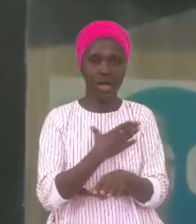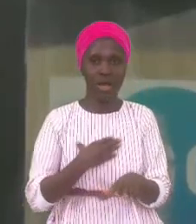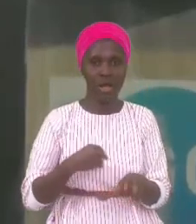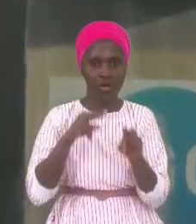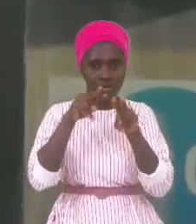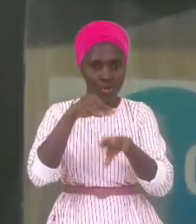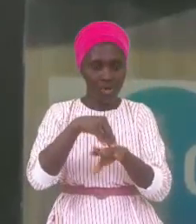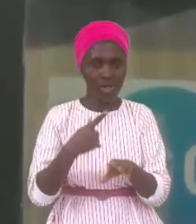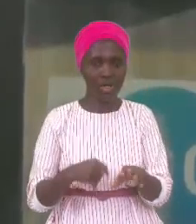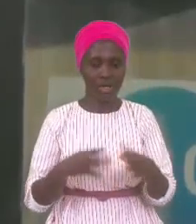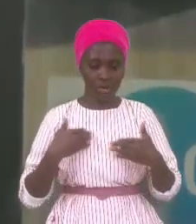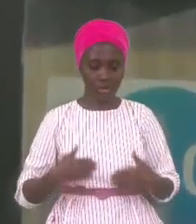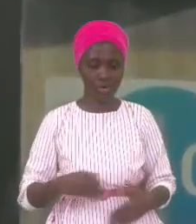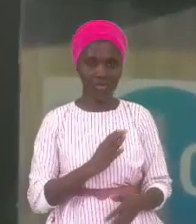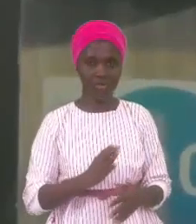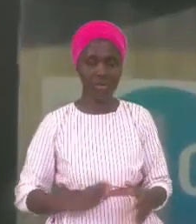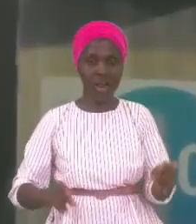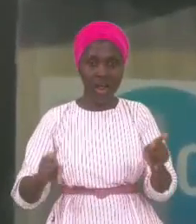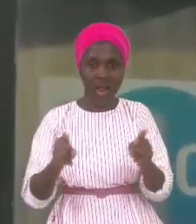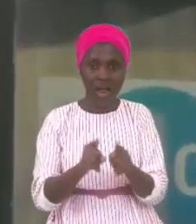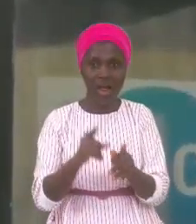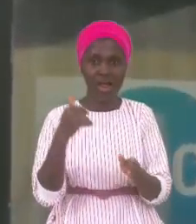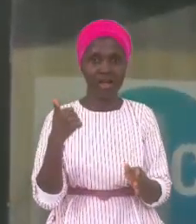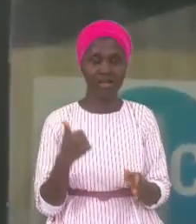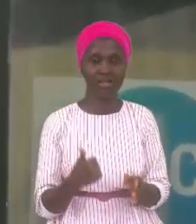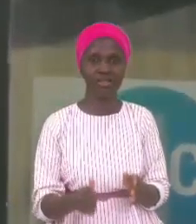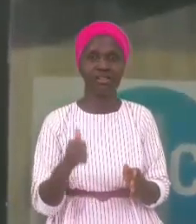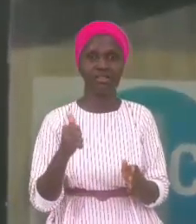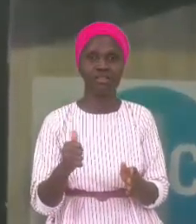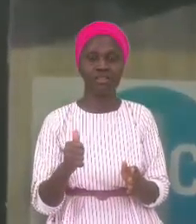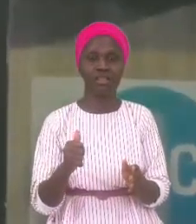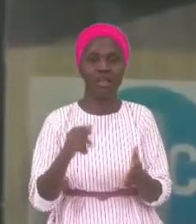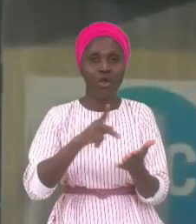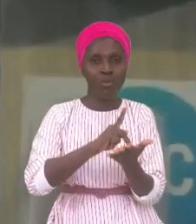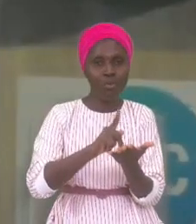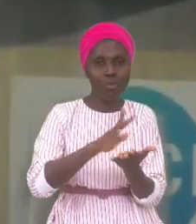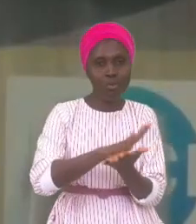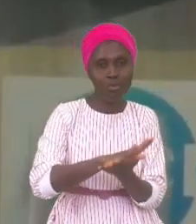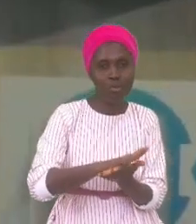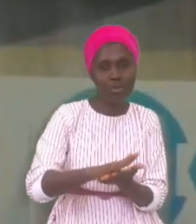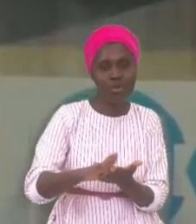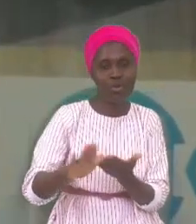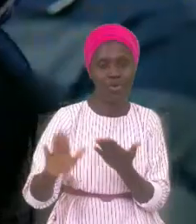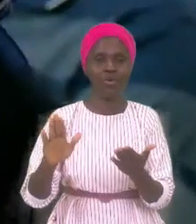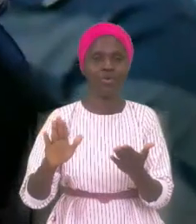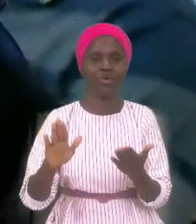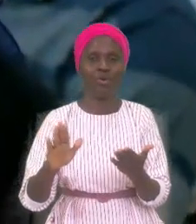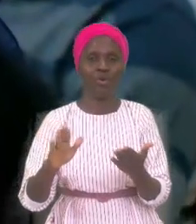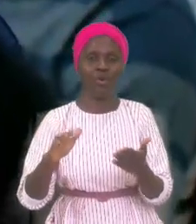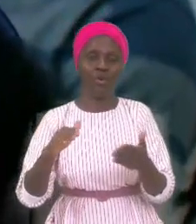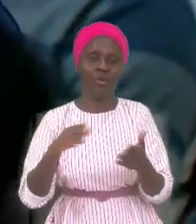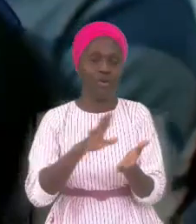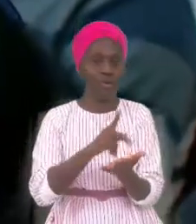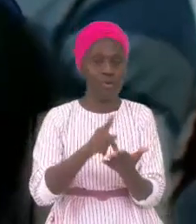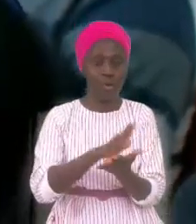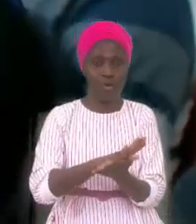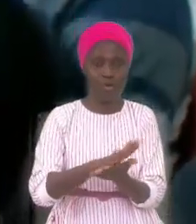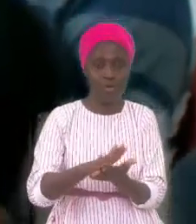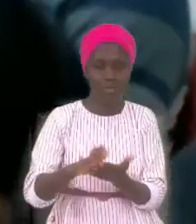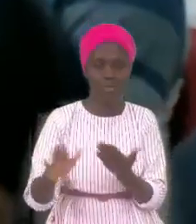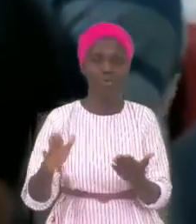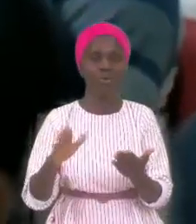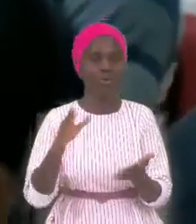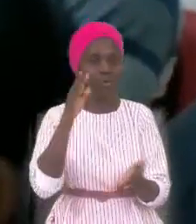Christ as a chaste virgin, a pure virgin, and you want to do everything you can do to make